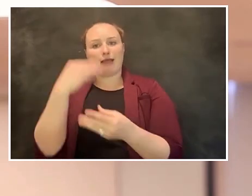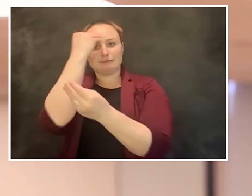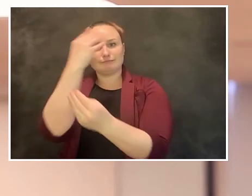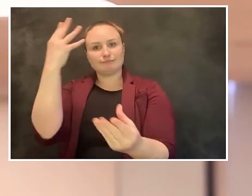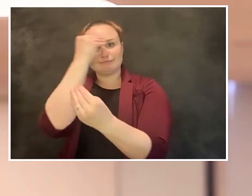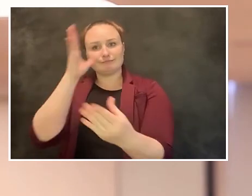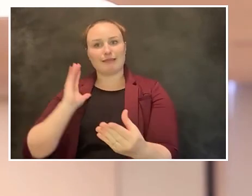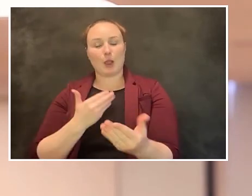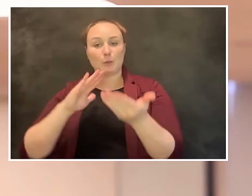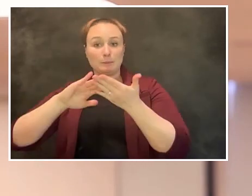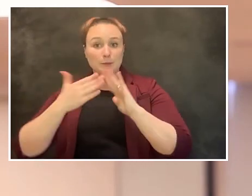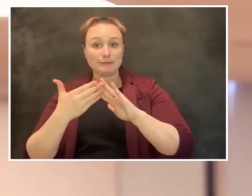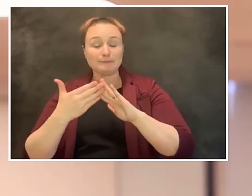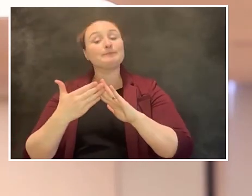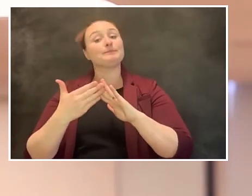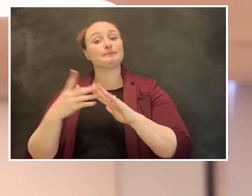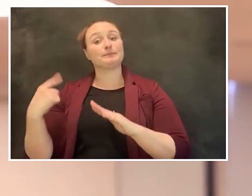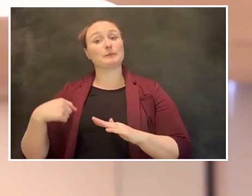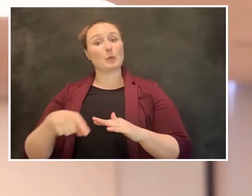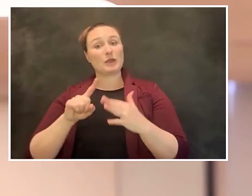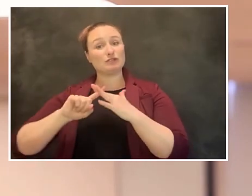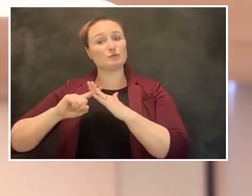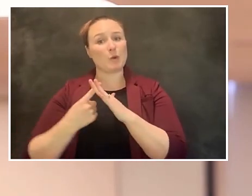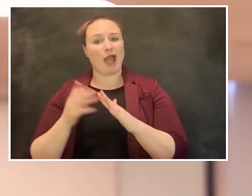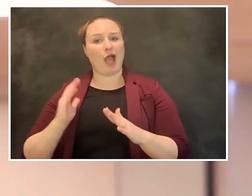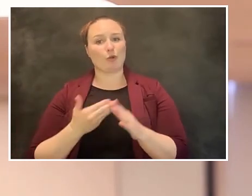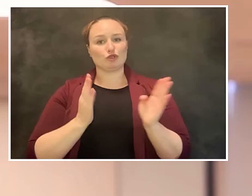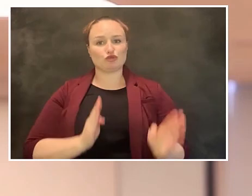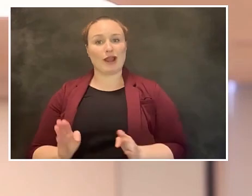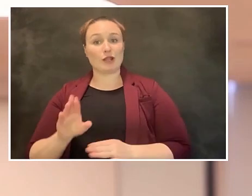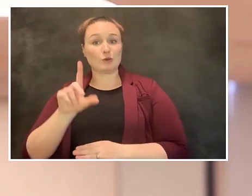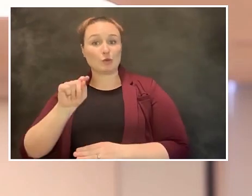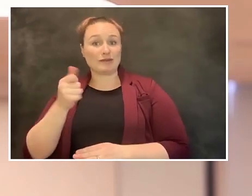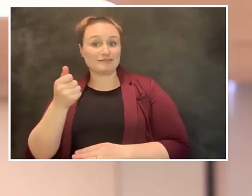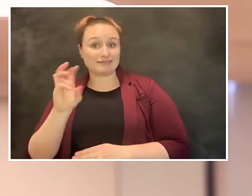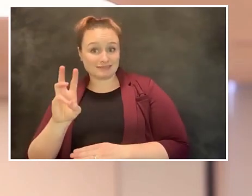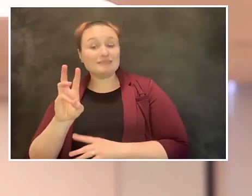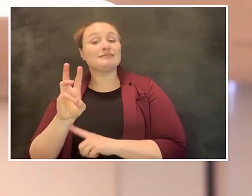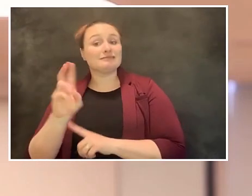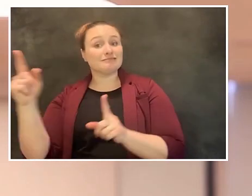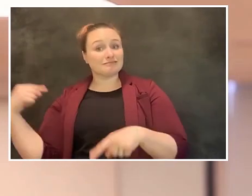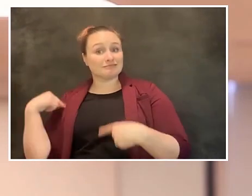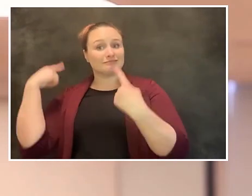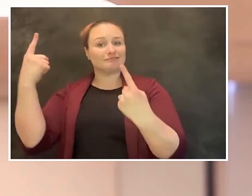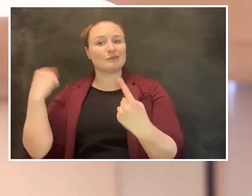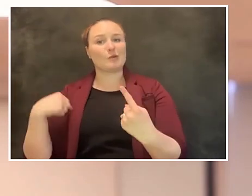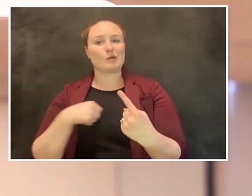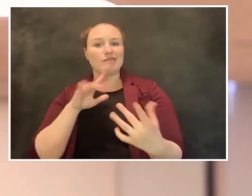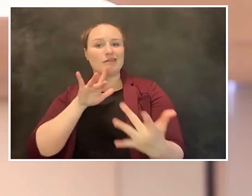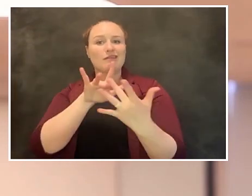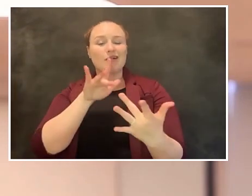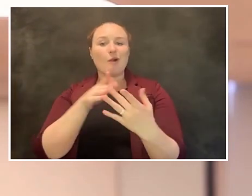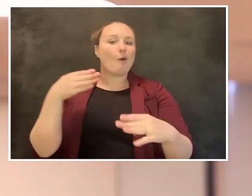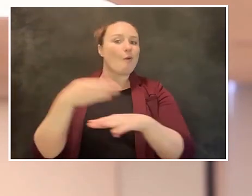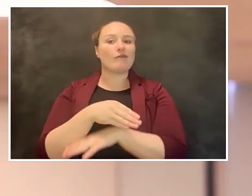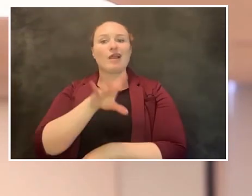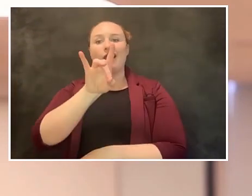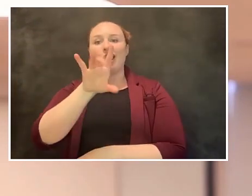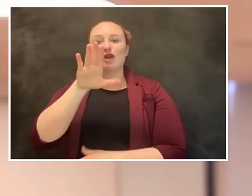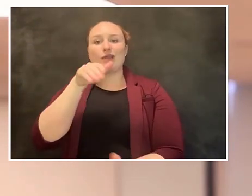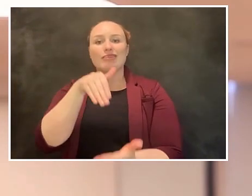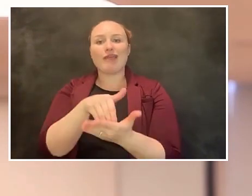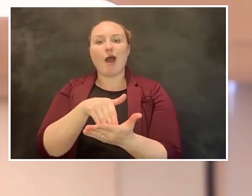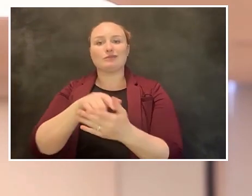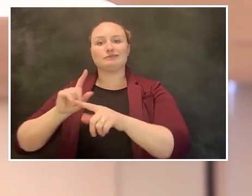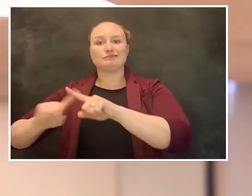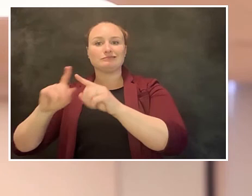services. Since we rolled out our social media strategy in 2016, we have connected to over 800,000 households